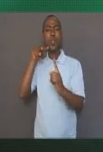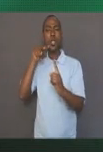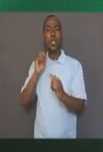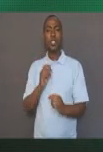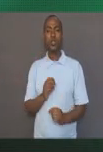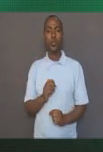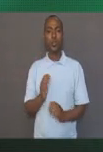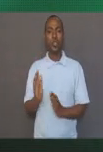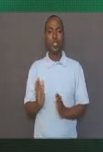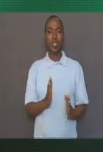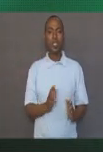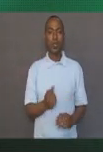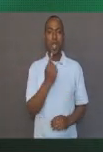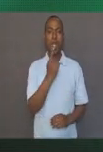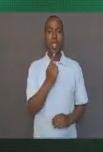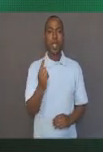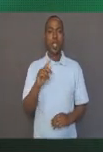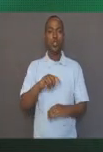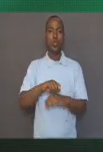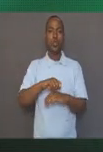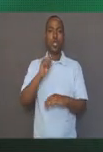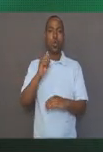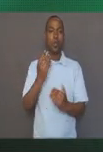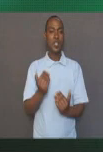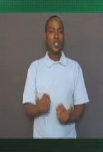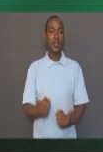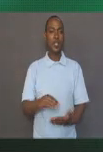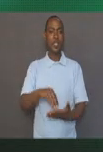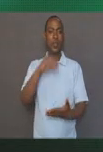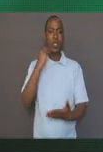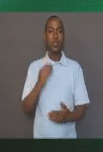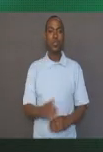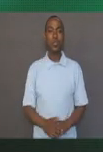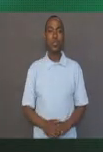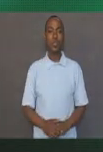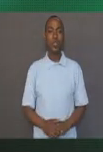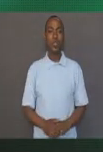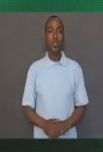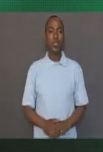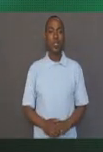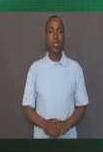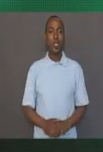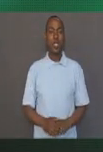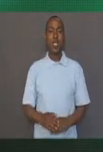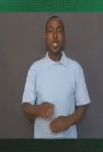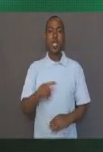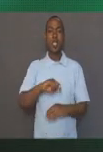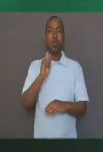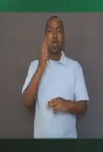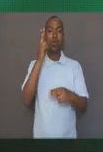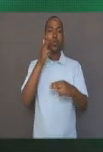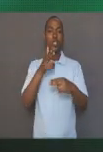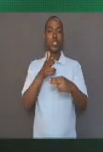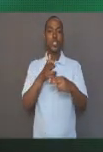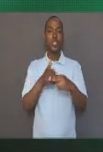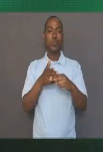For each organization we learned about today, write the name of the institution in